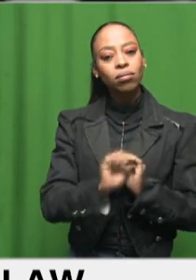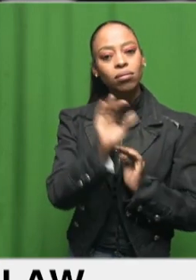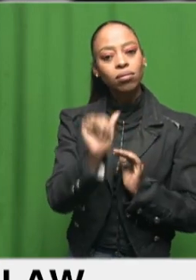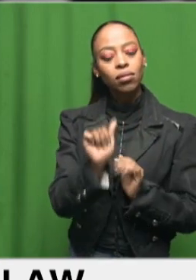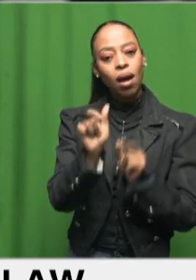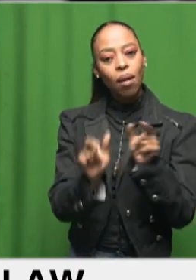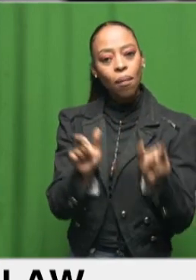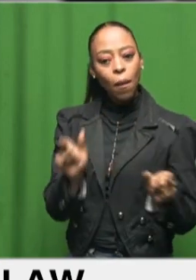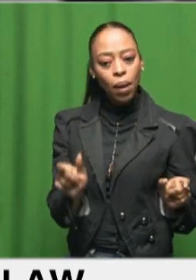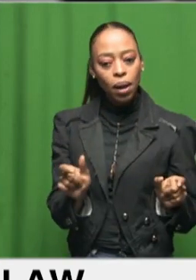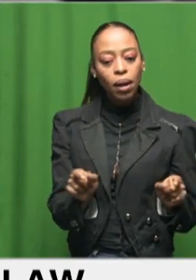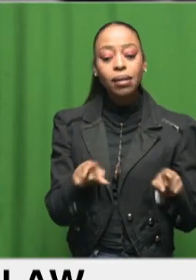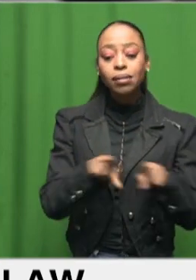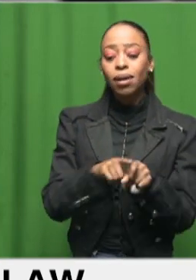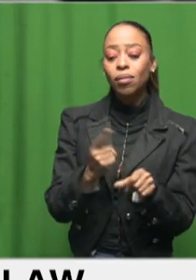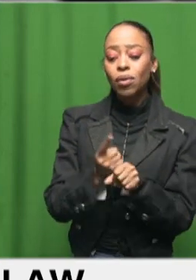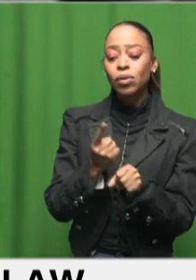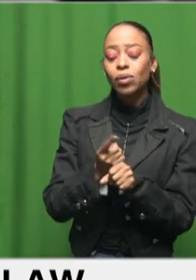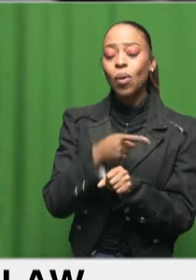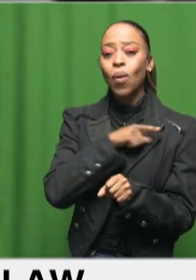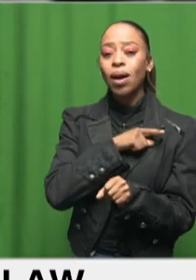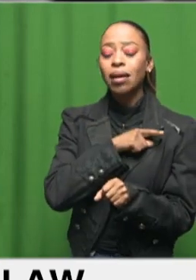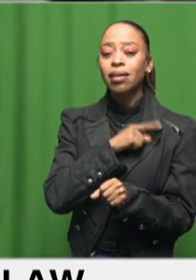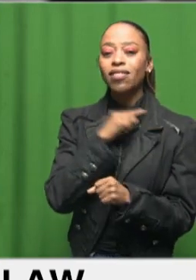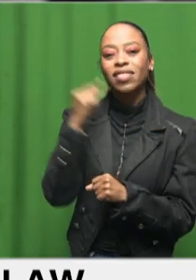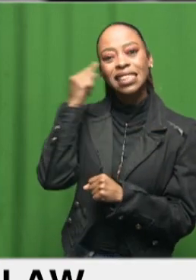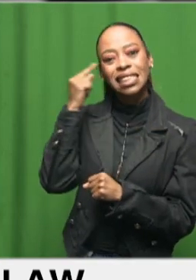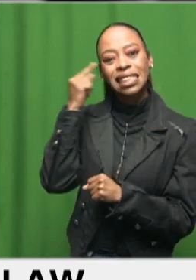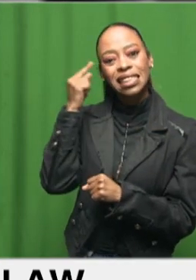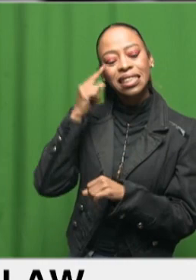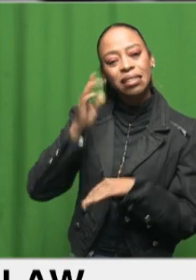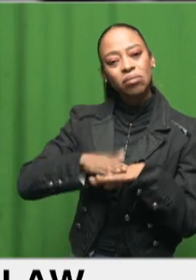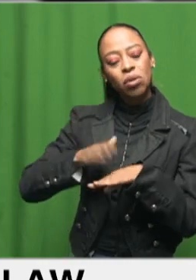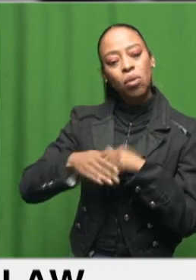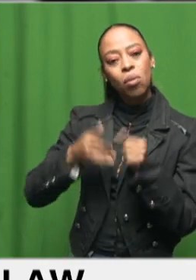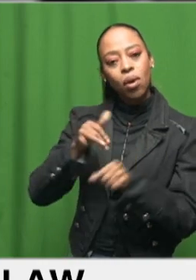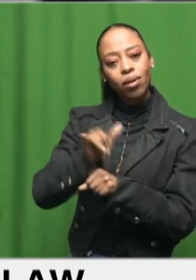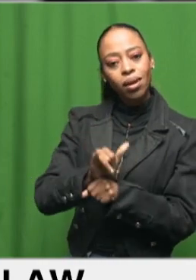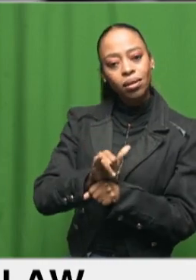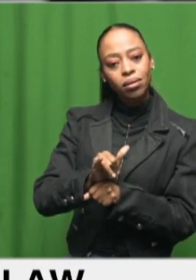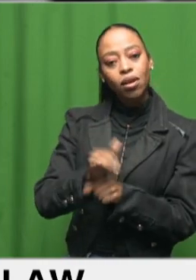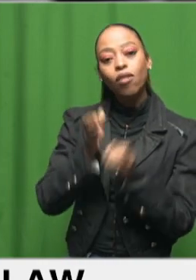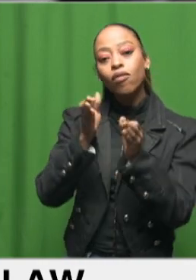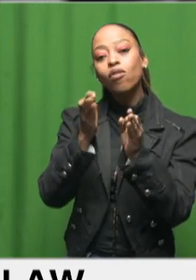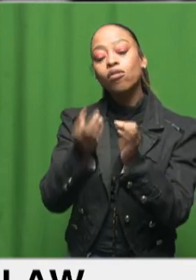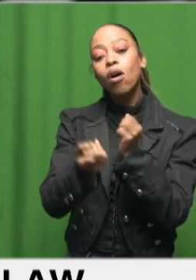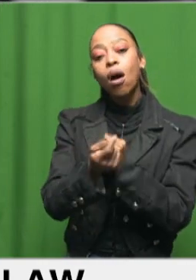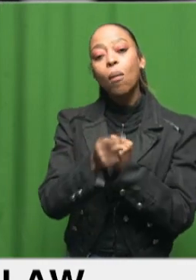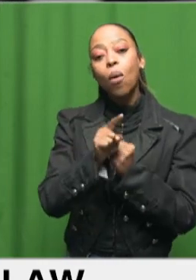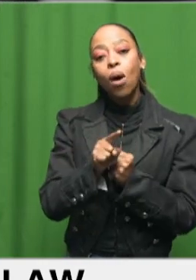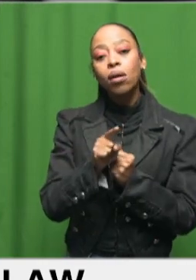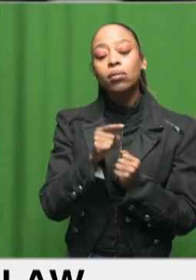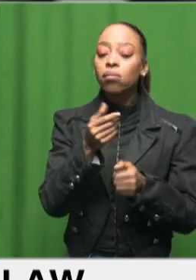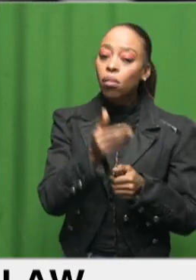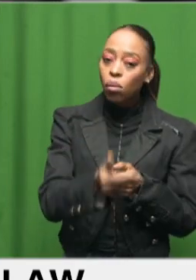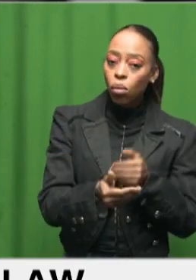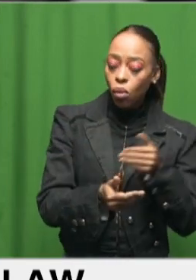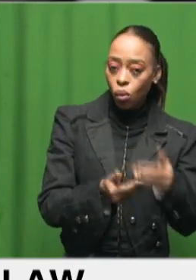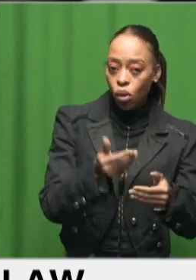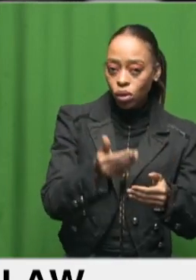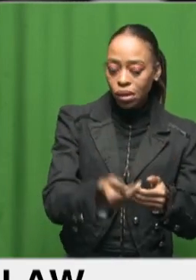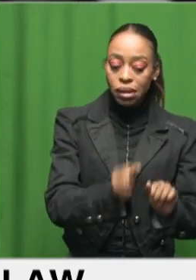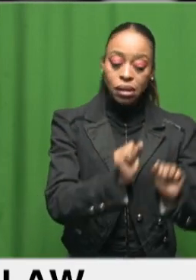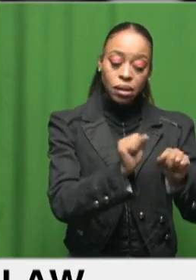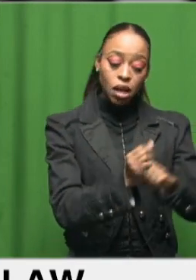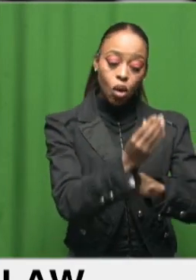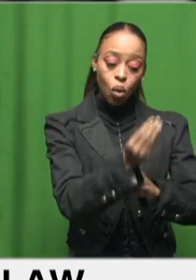African citizens. But also, if we think about what happens beyond this, in terms of the process, so we're having this and